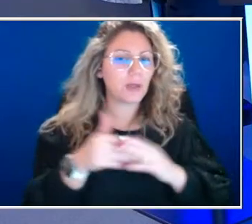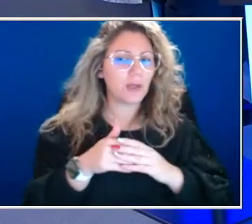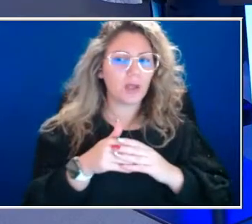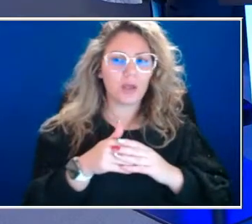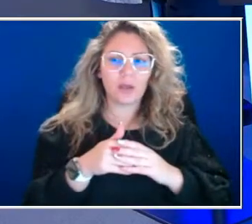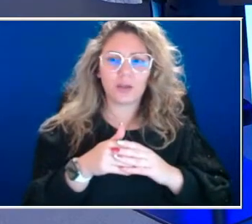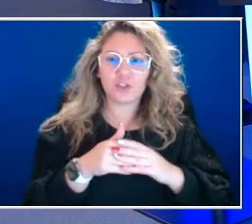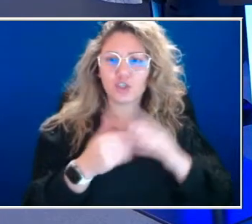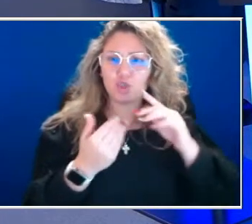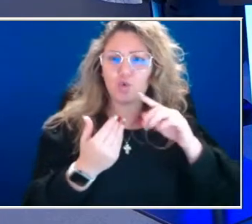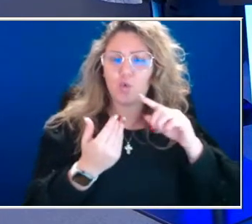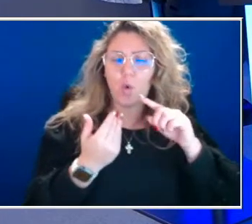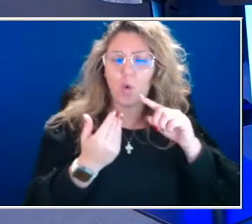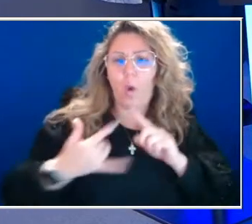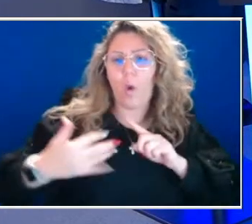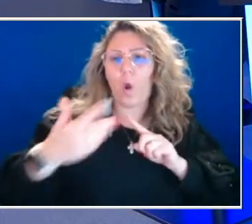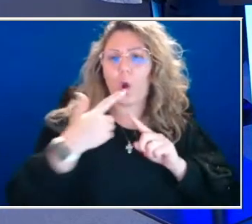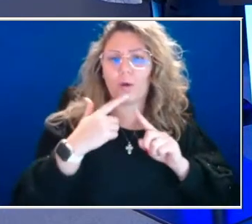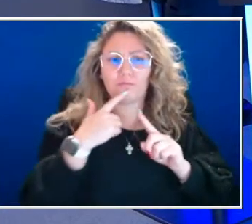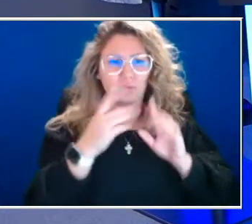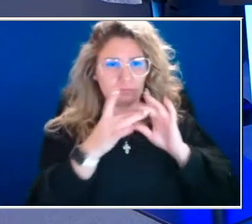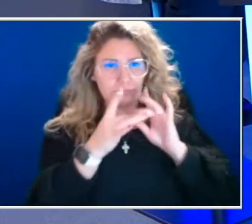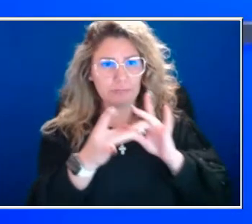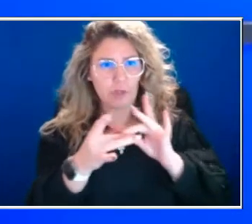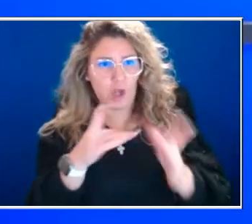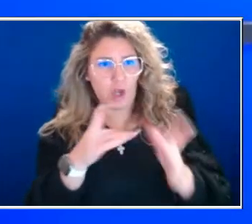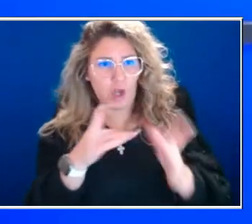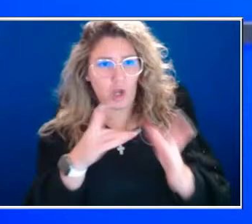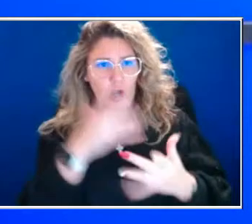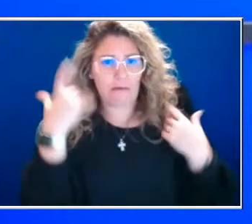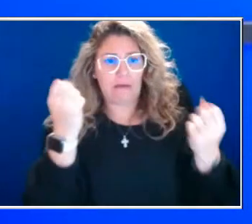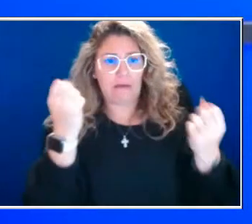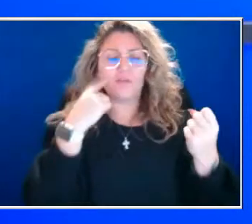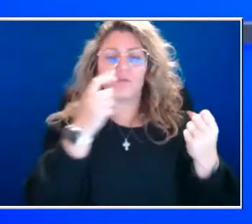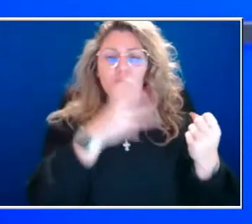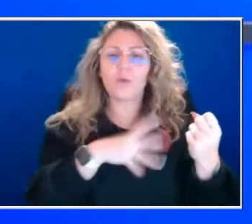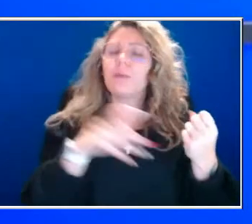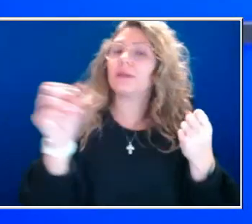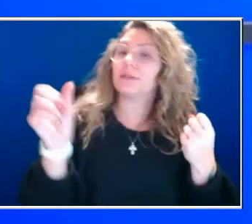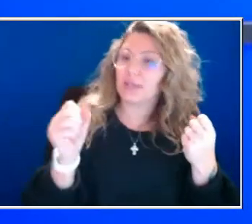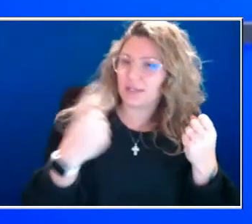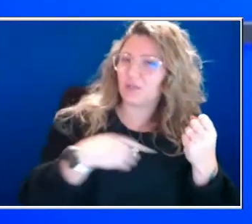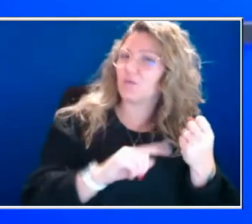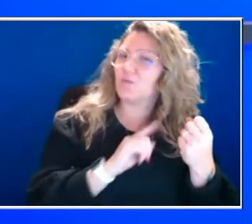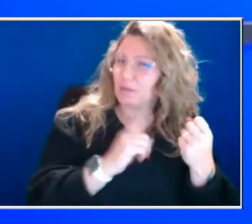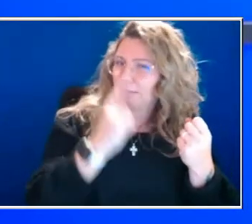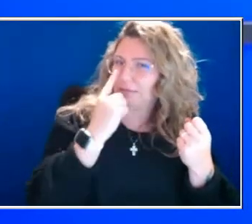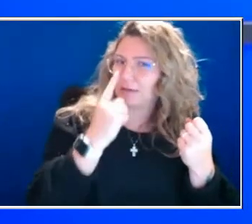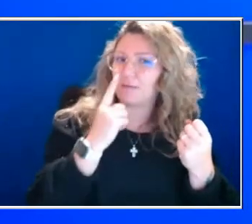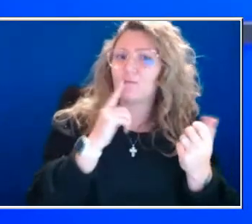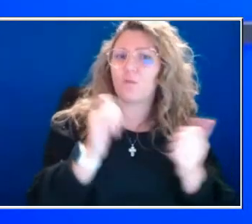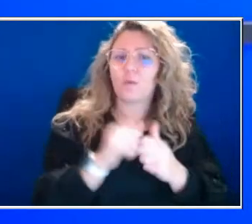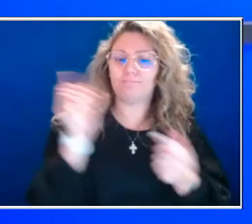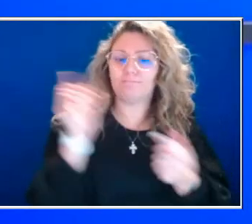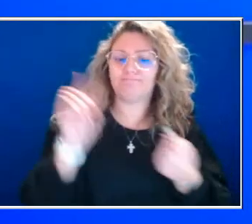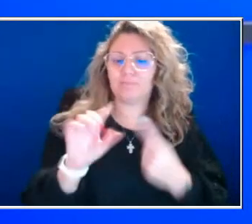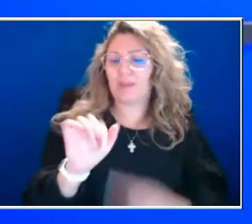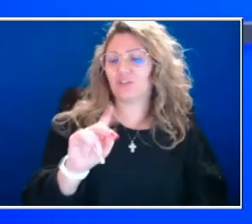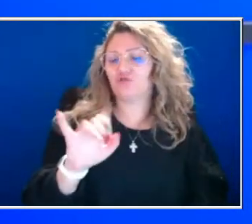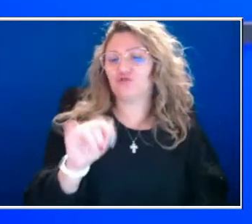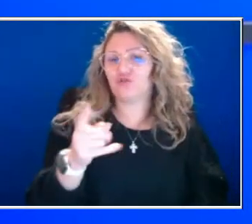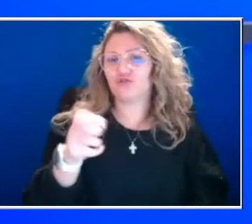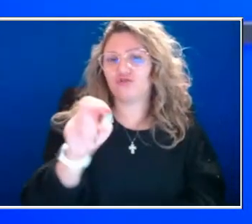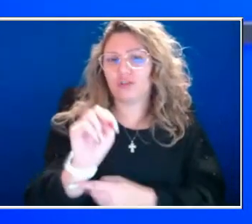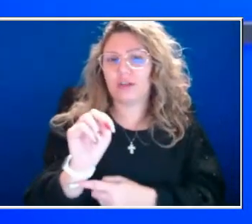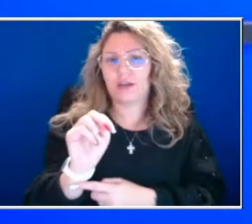a direct role in the heart health for women? Yeah, we think they do. So with the decrease in estrogen, as I mentioned, there is an increase in